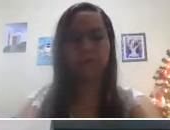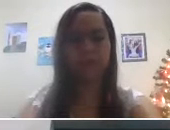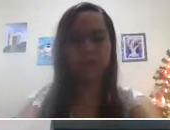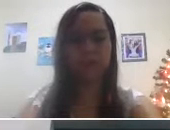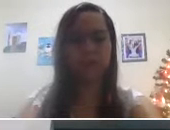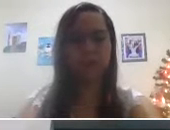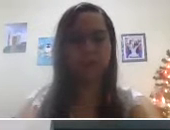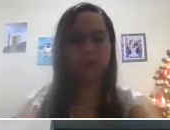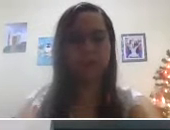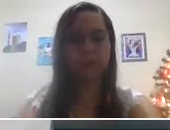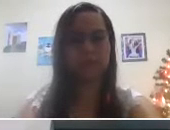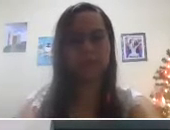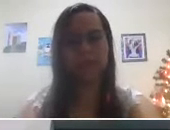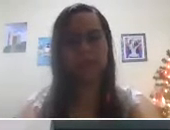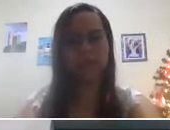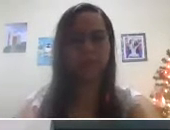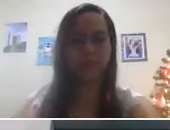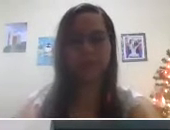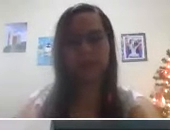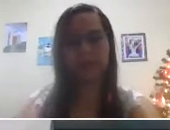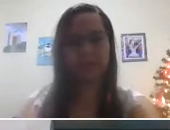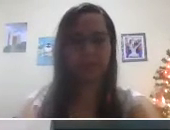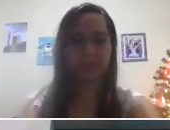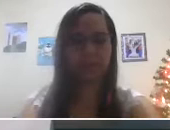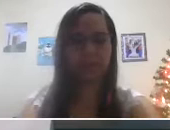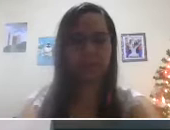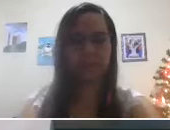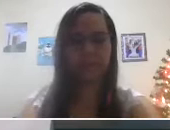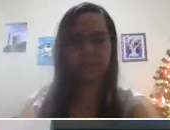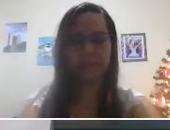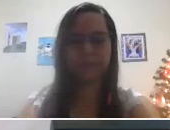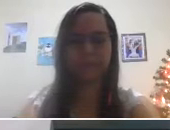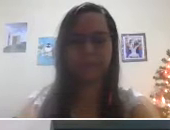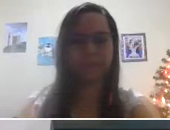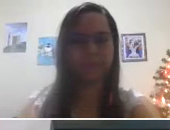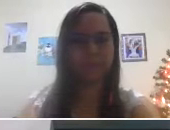How long is your sister's hair or her hair? It's fine.